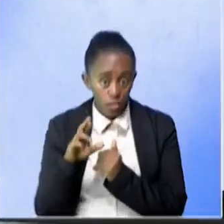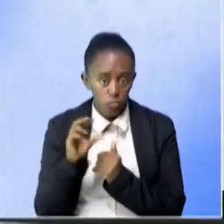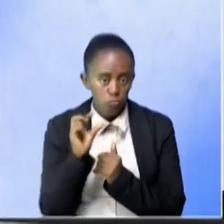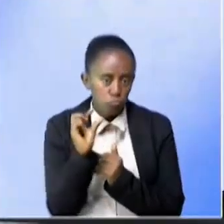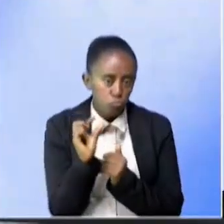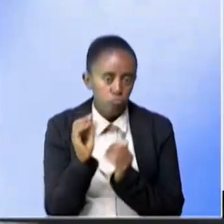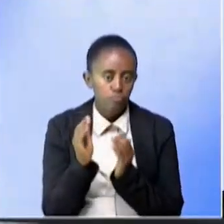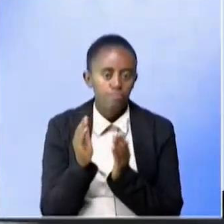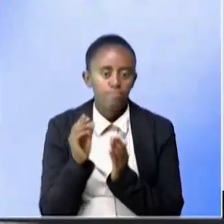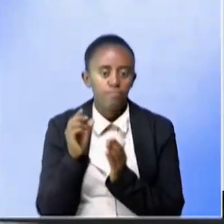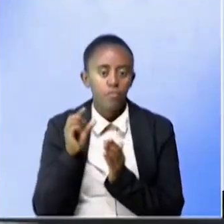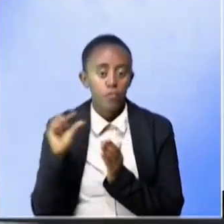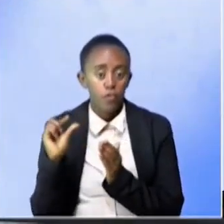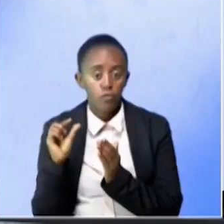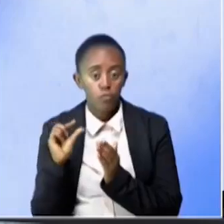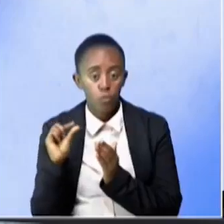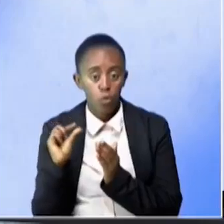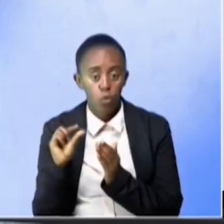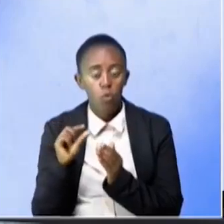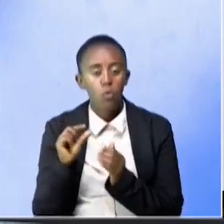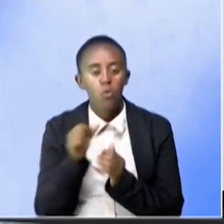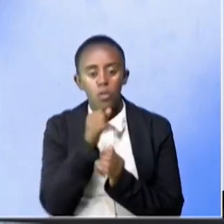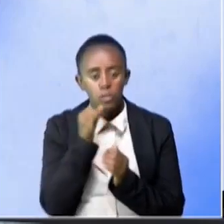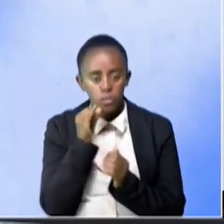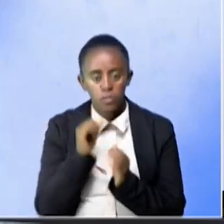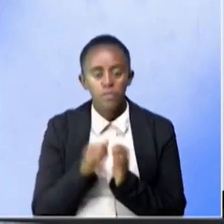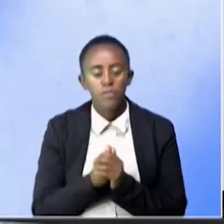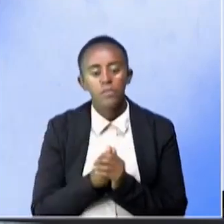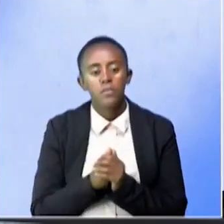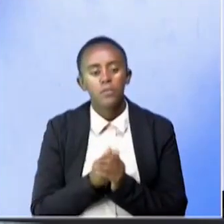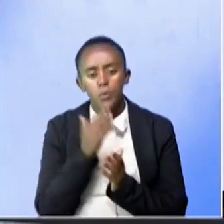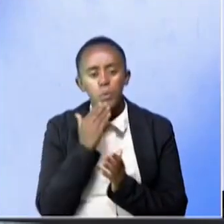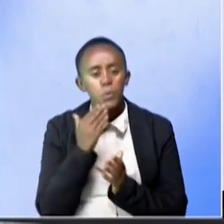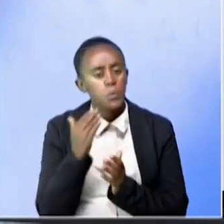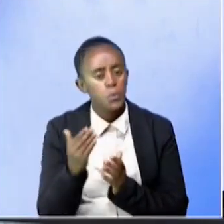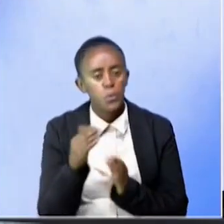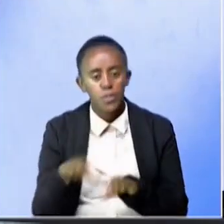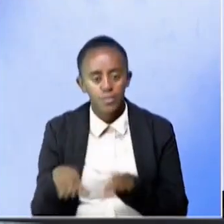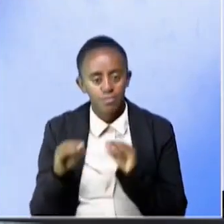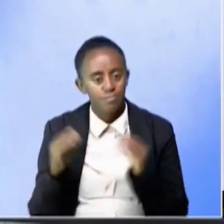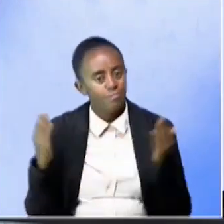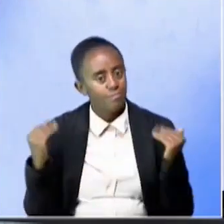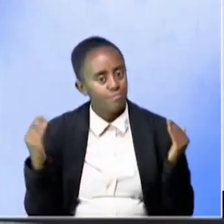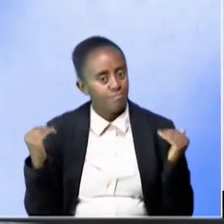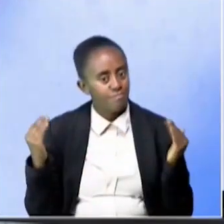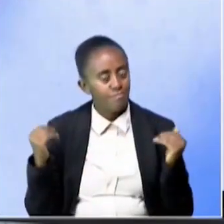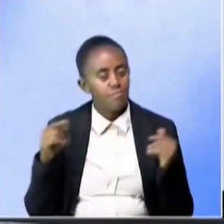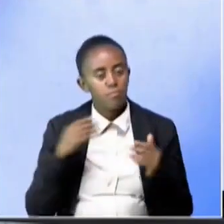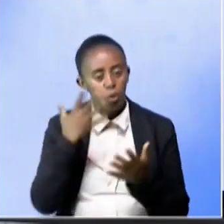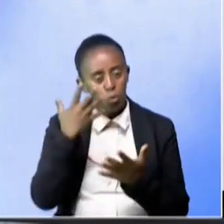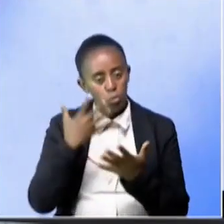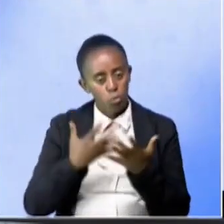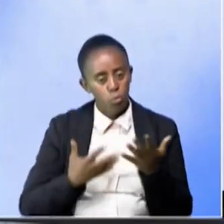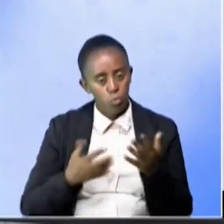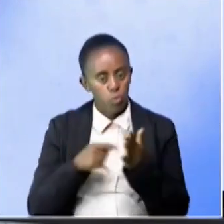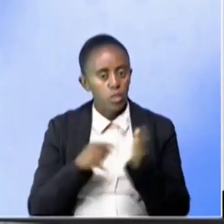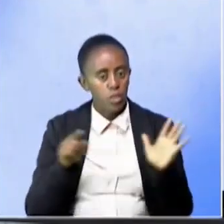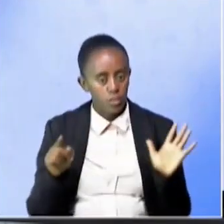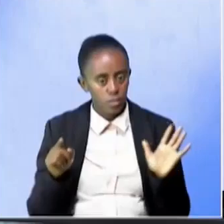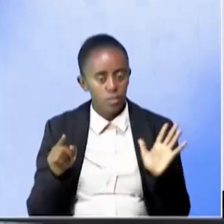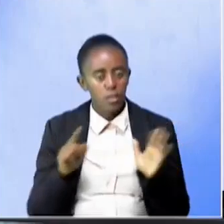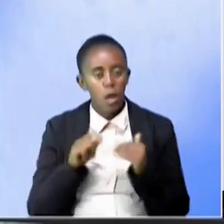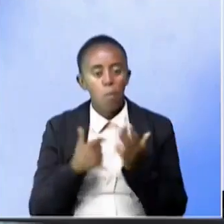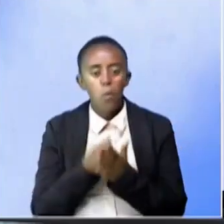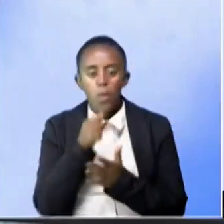modify an adjectives? Good students. I hope that everything that is clear